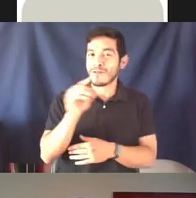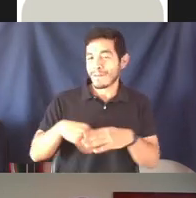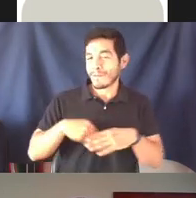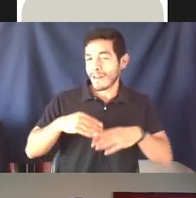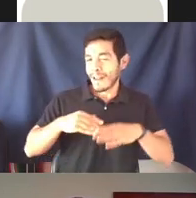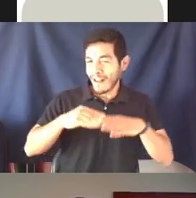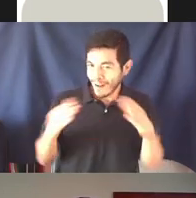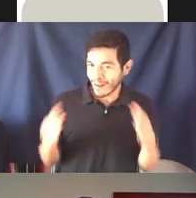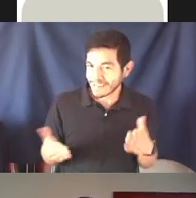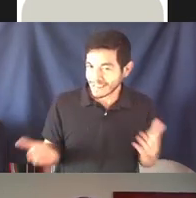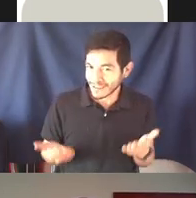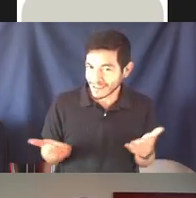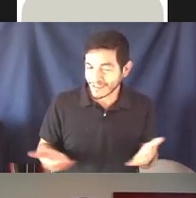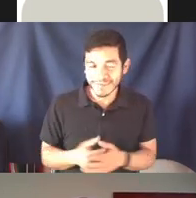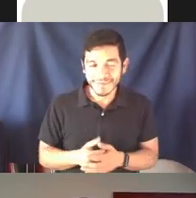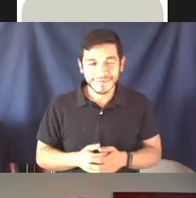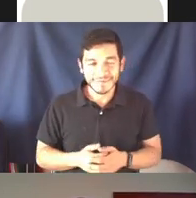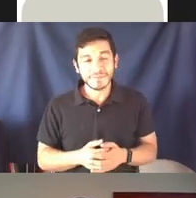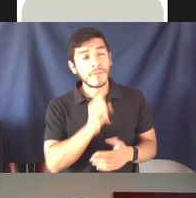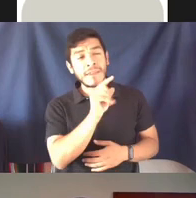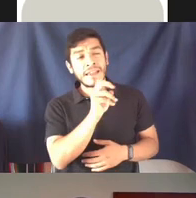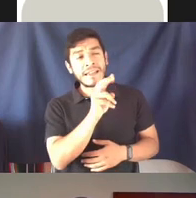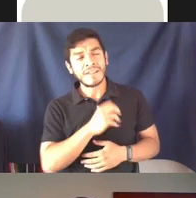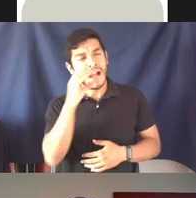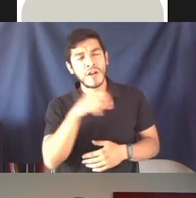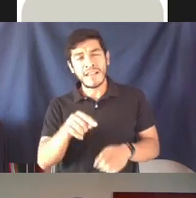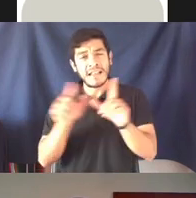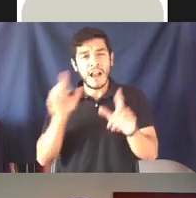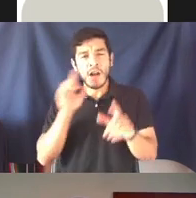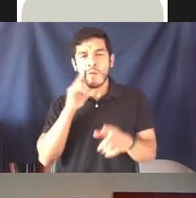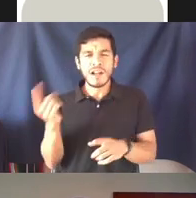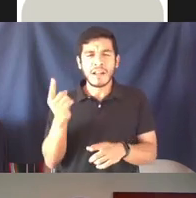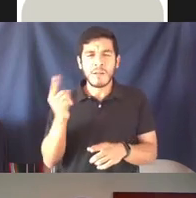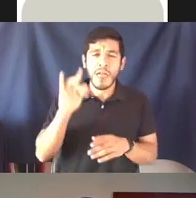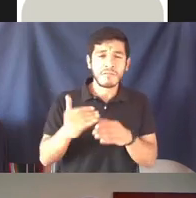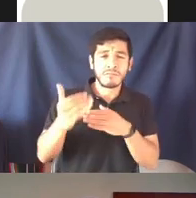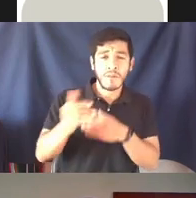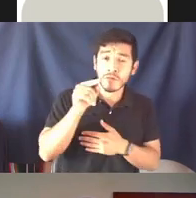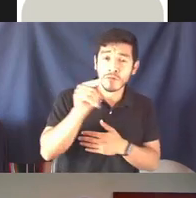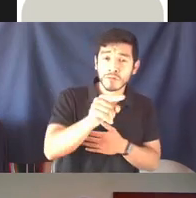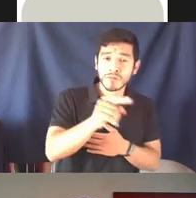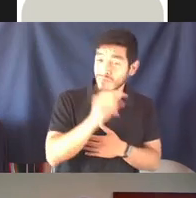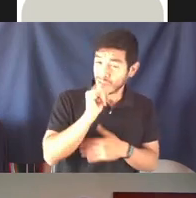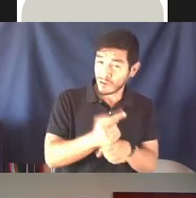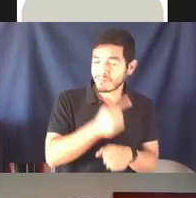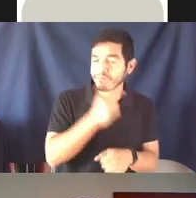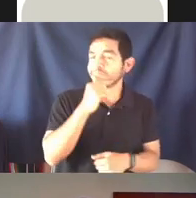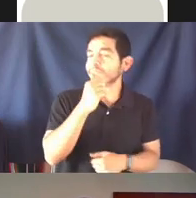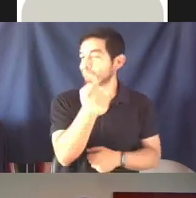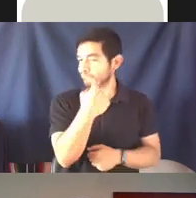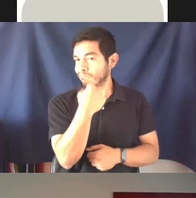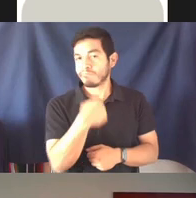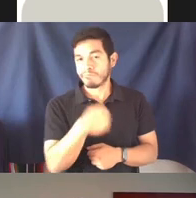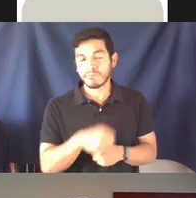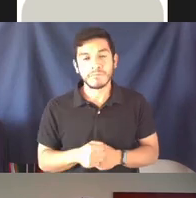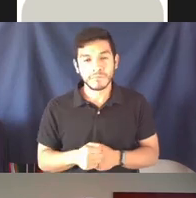So Steve, I'm assuming the slides are all going to be advanced by someone on your end. Is that correct here? Yes. Okay, great. We can